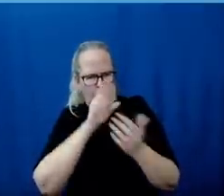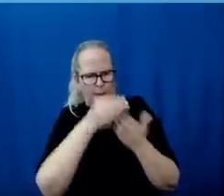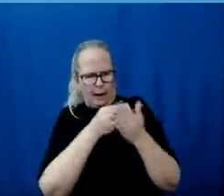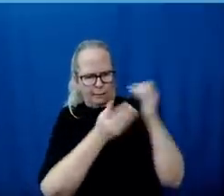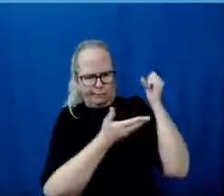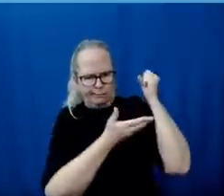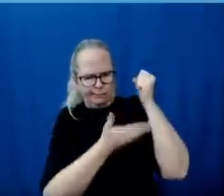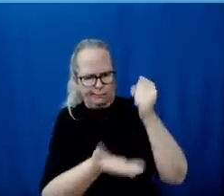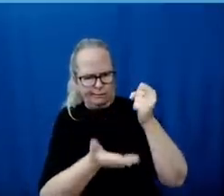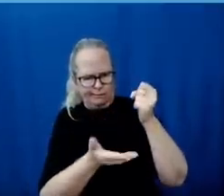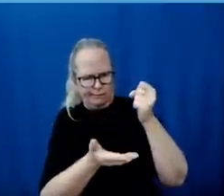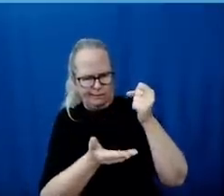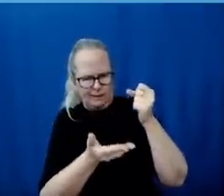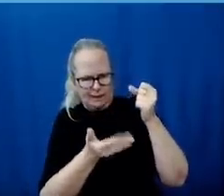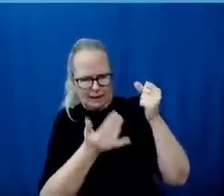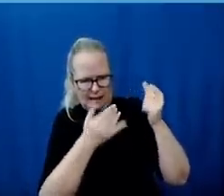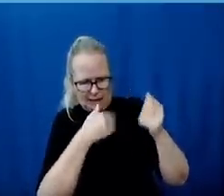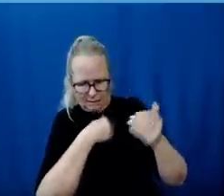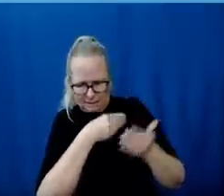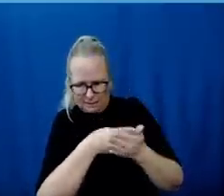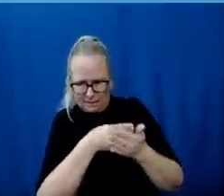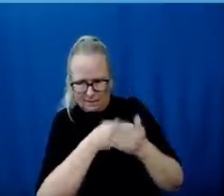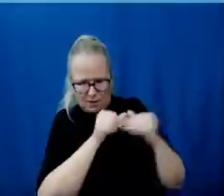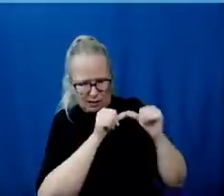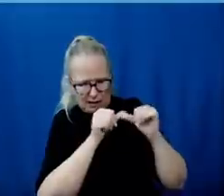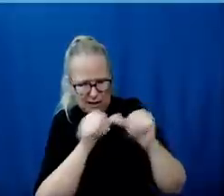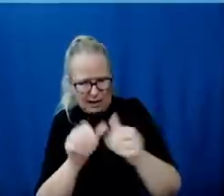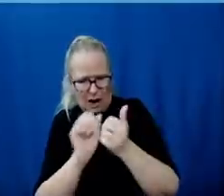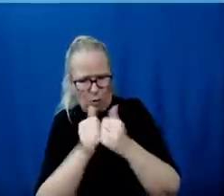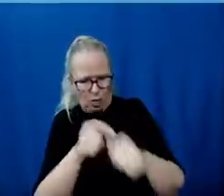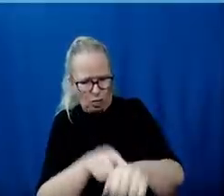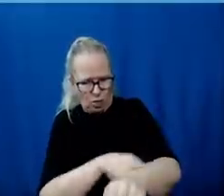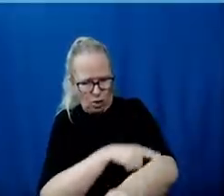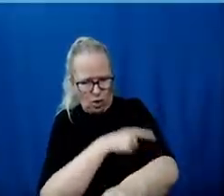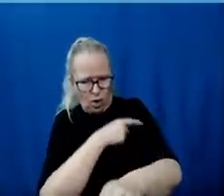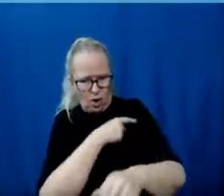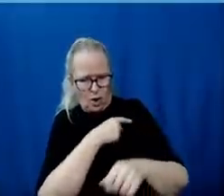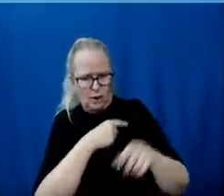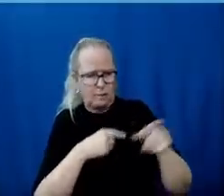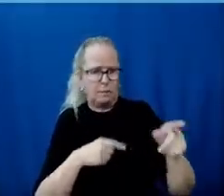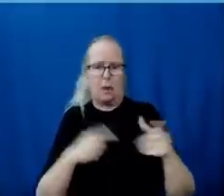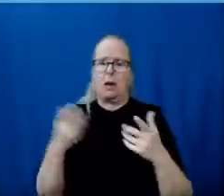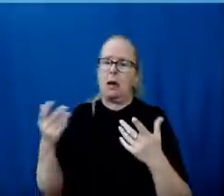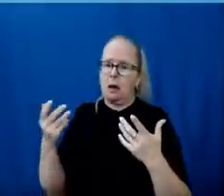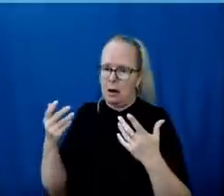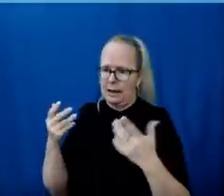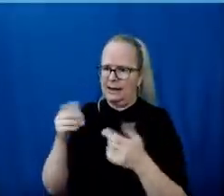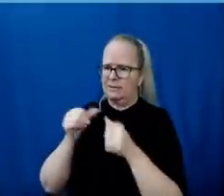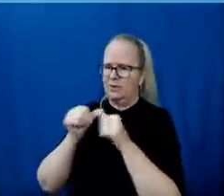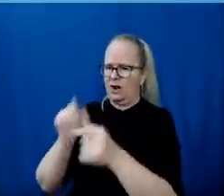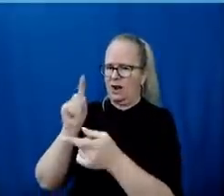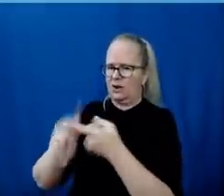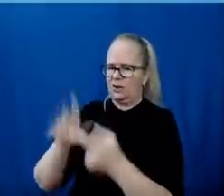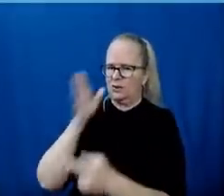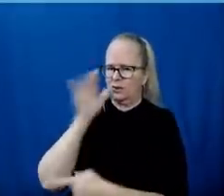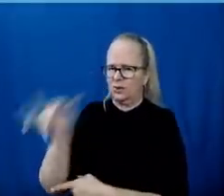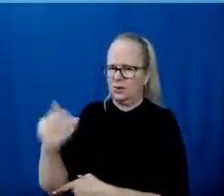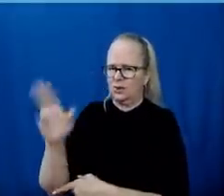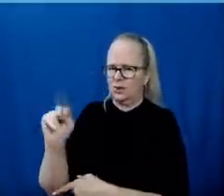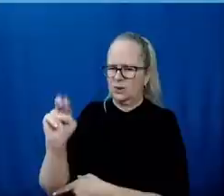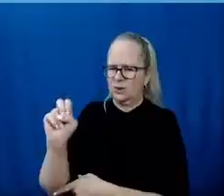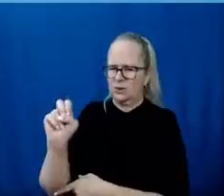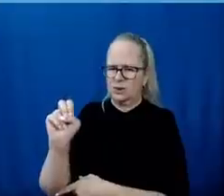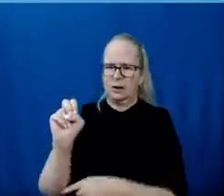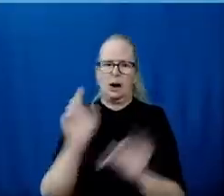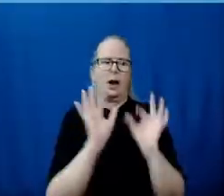guys currently able to, with like the funding structure that you have in place, continue to monitor the waste? We'll be